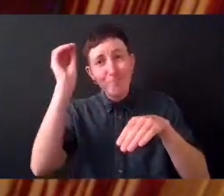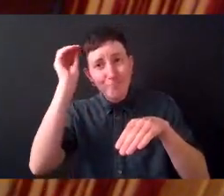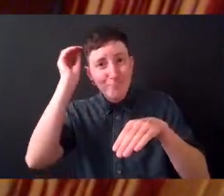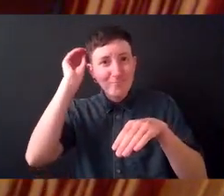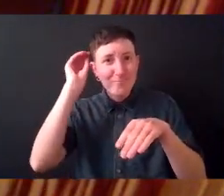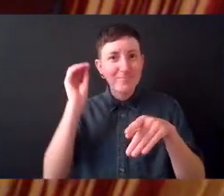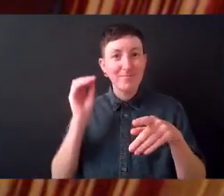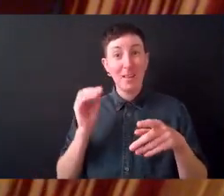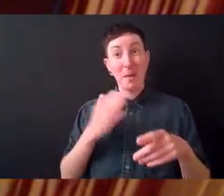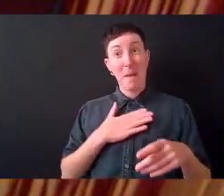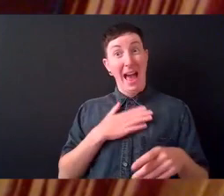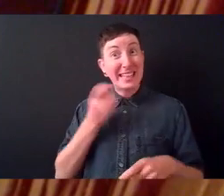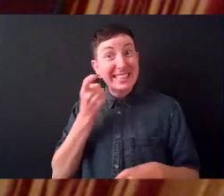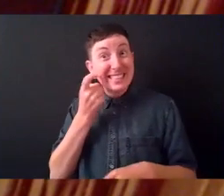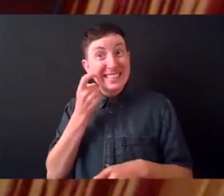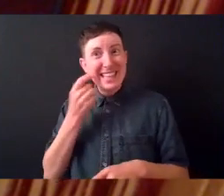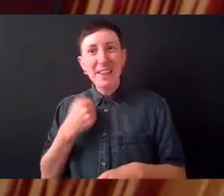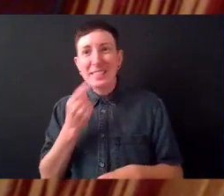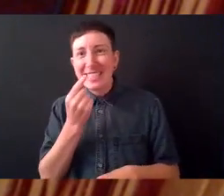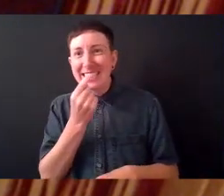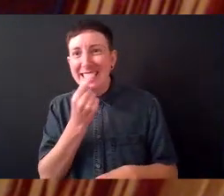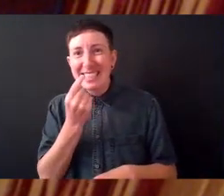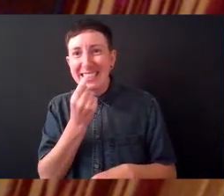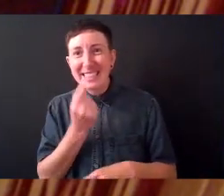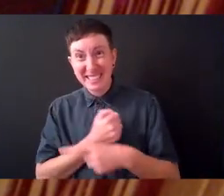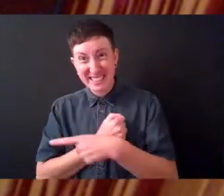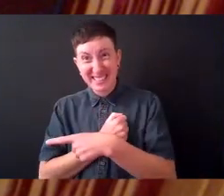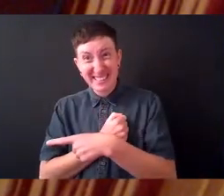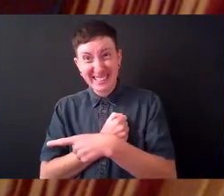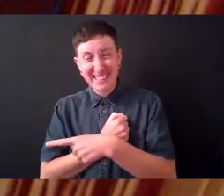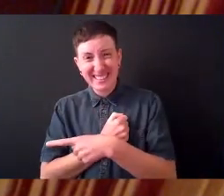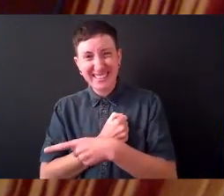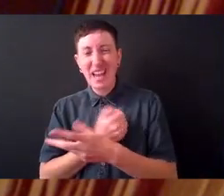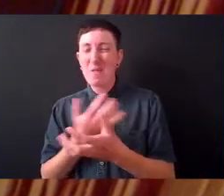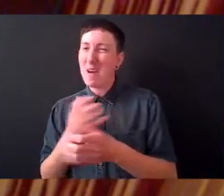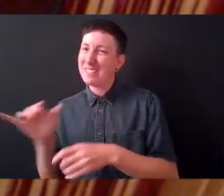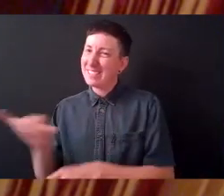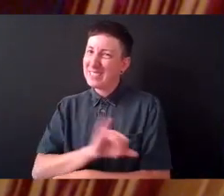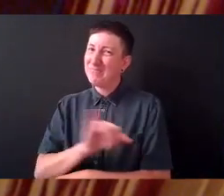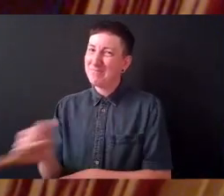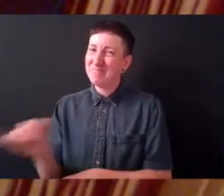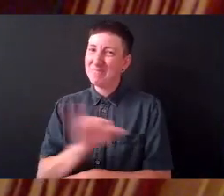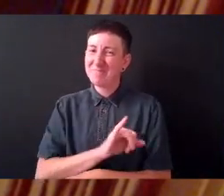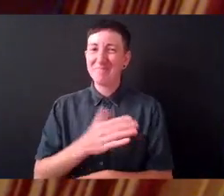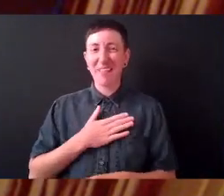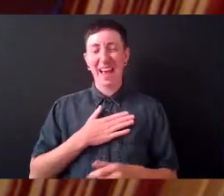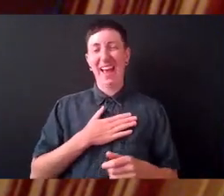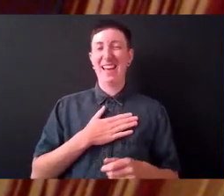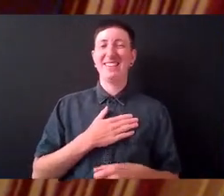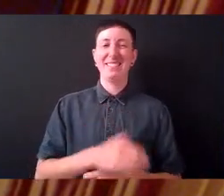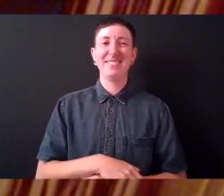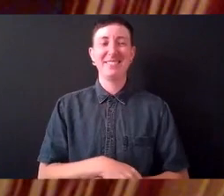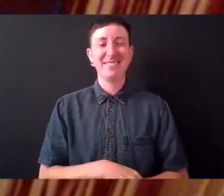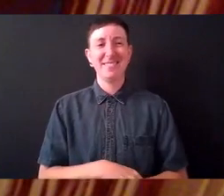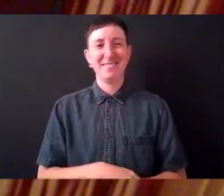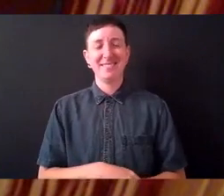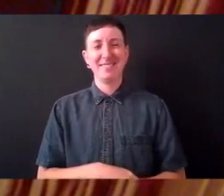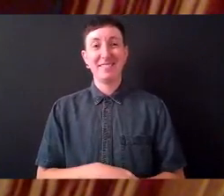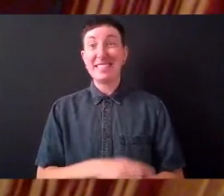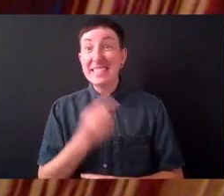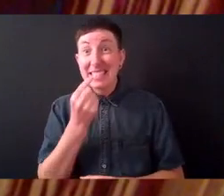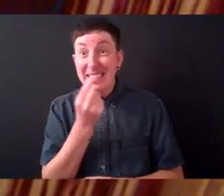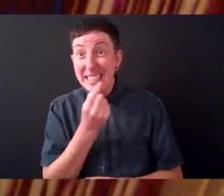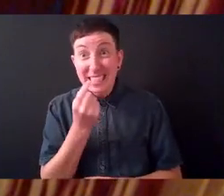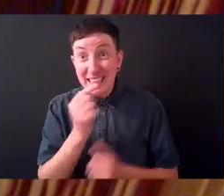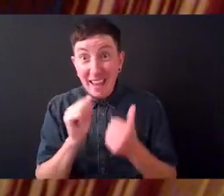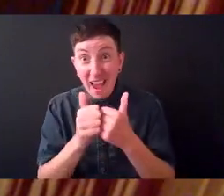teeth. So I think I'm also going to make a pair of teeth for mine. How to make a pair of teeth, or actually we also have some paint. We could